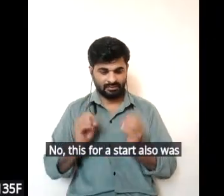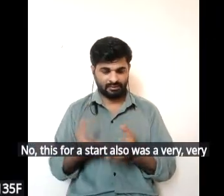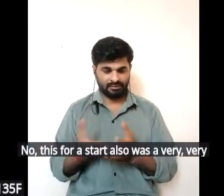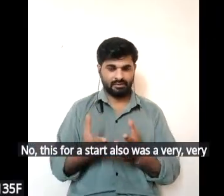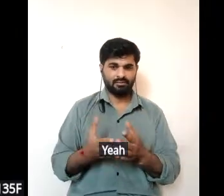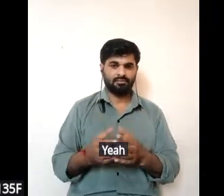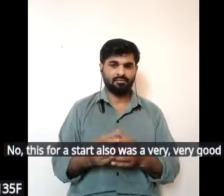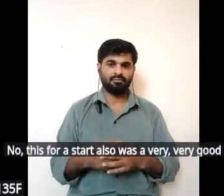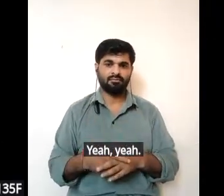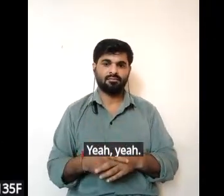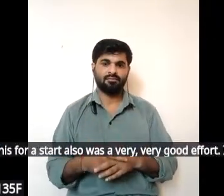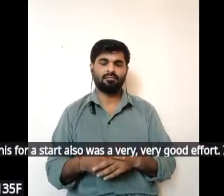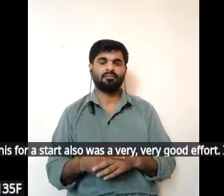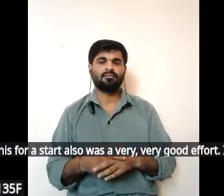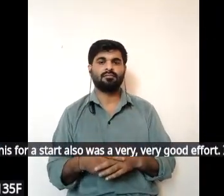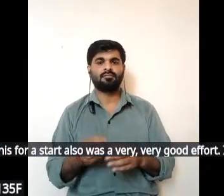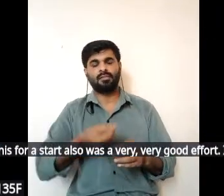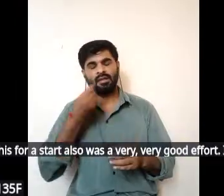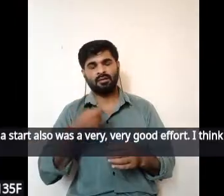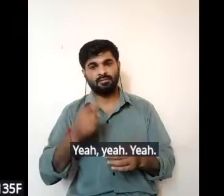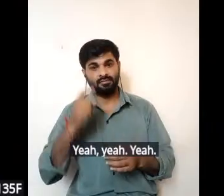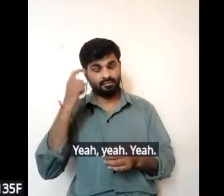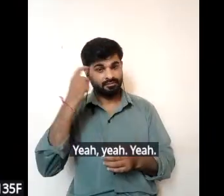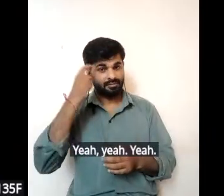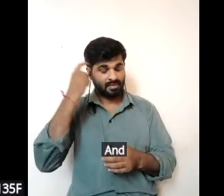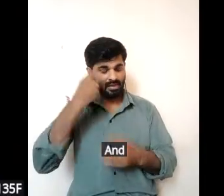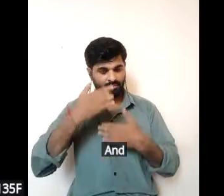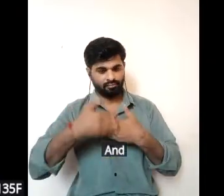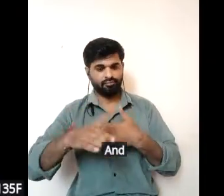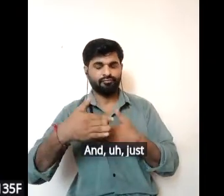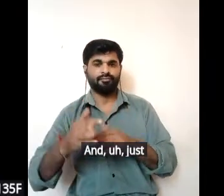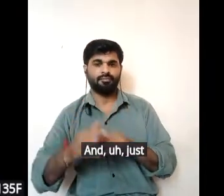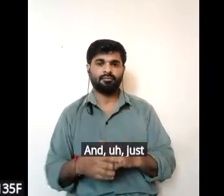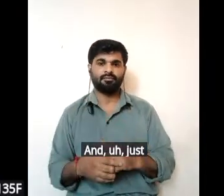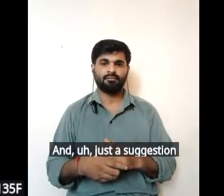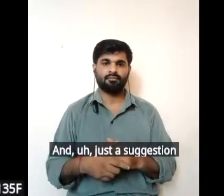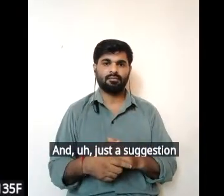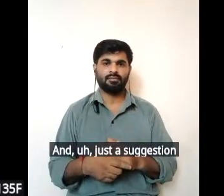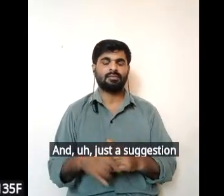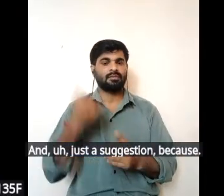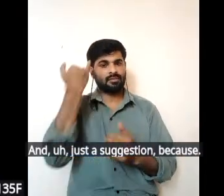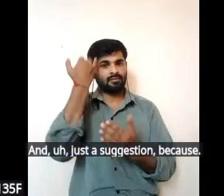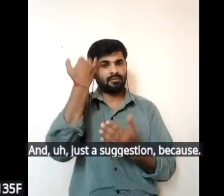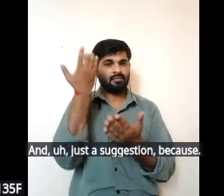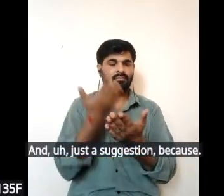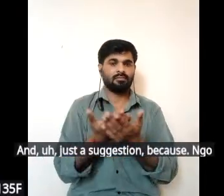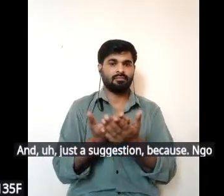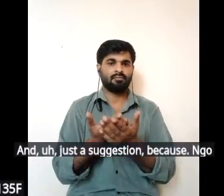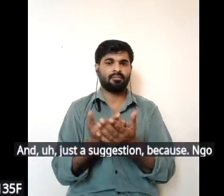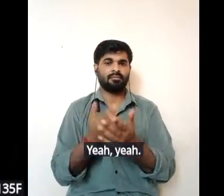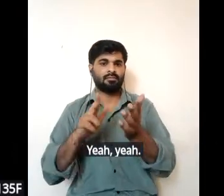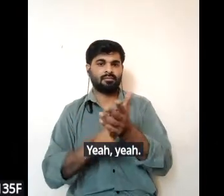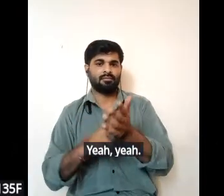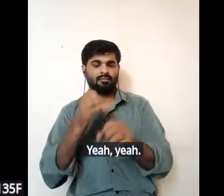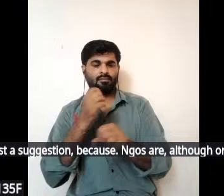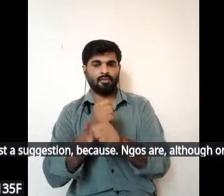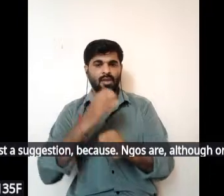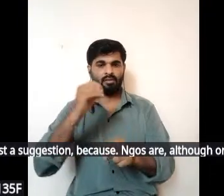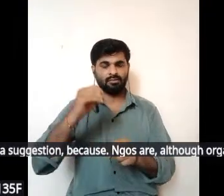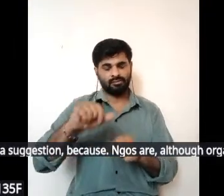Yeah, good yeah, effort. I think yeah, they should continue. And just a suggestion, because NGOs or all the organizations